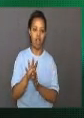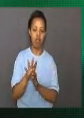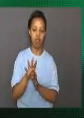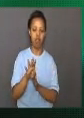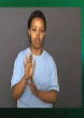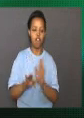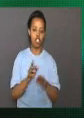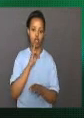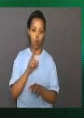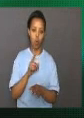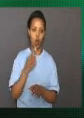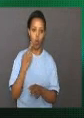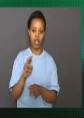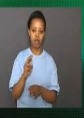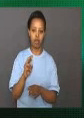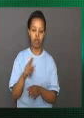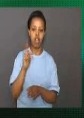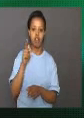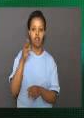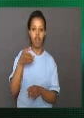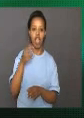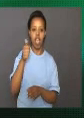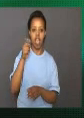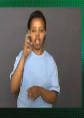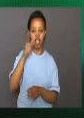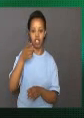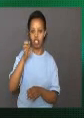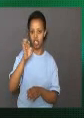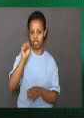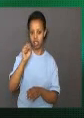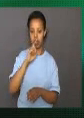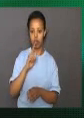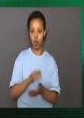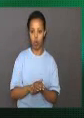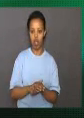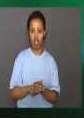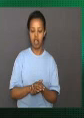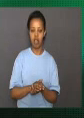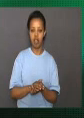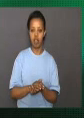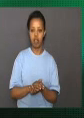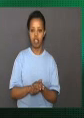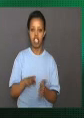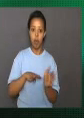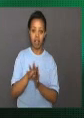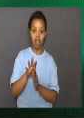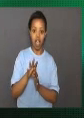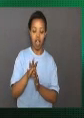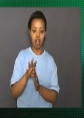bacteriophages, or phages. In particular, a bacteriophage